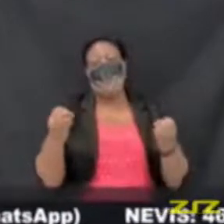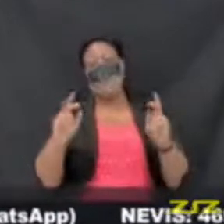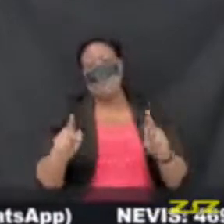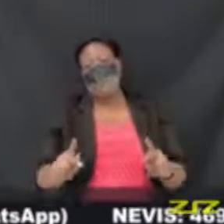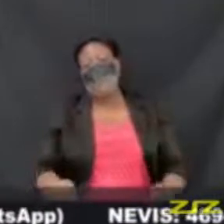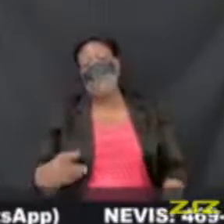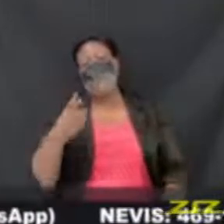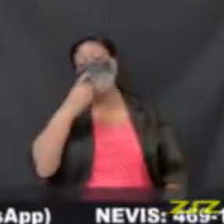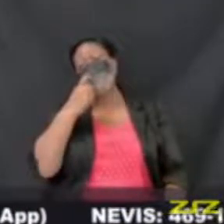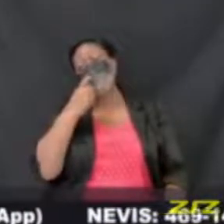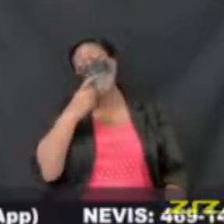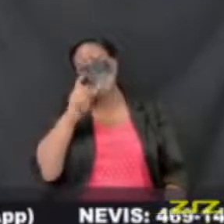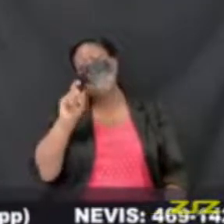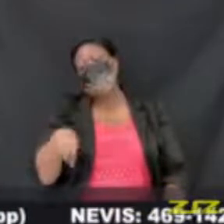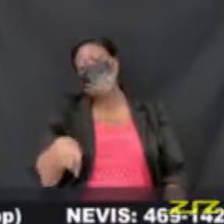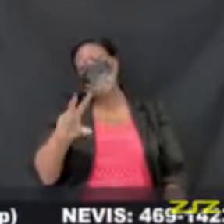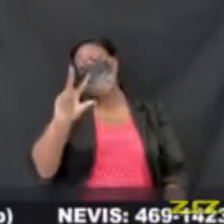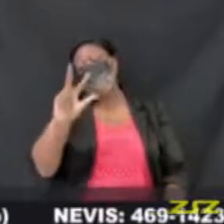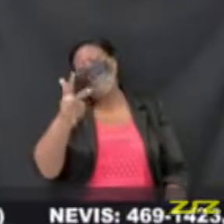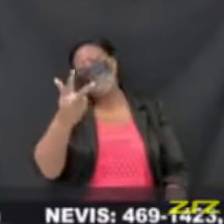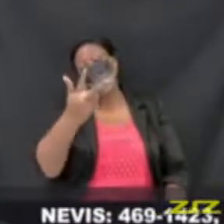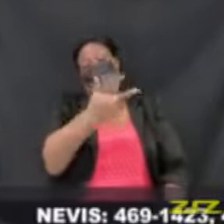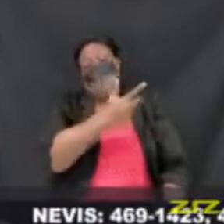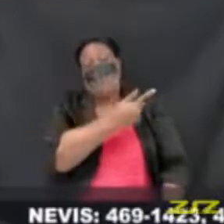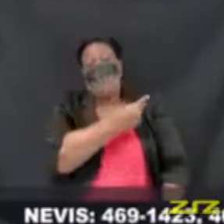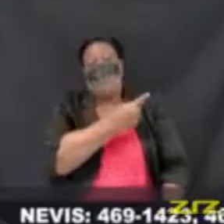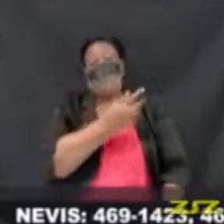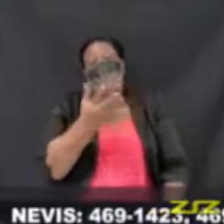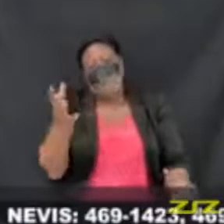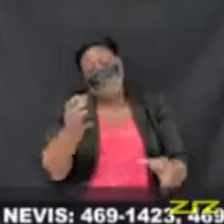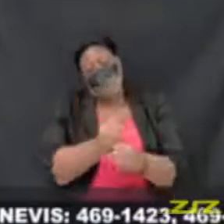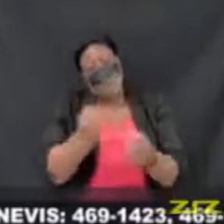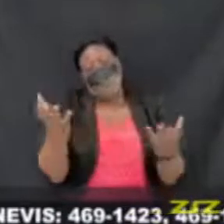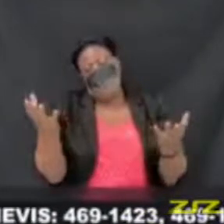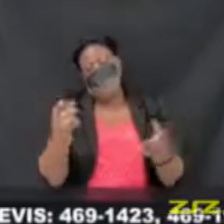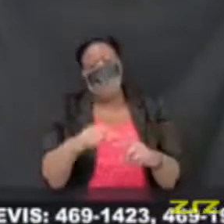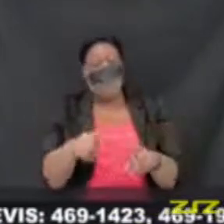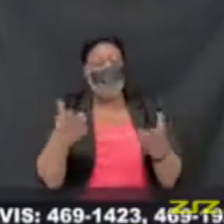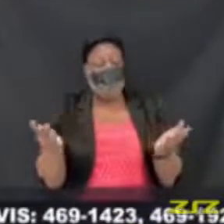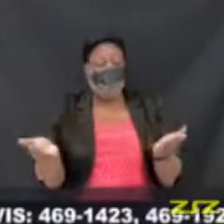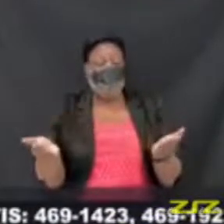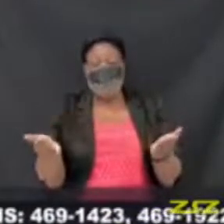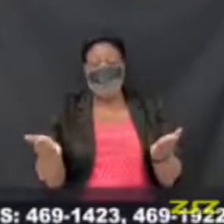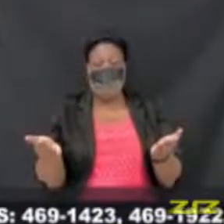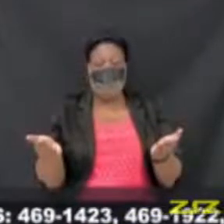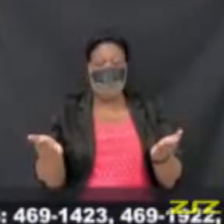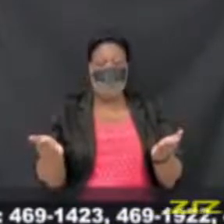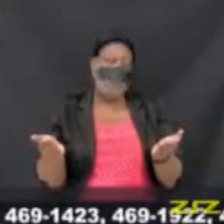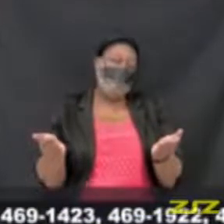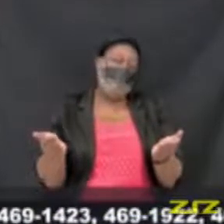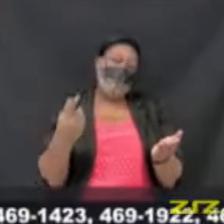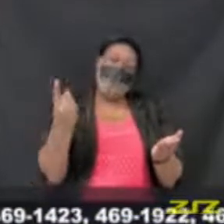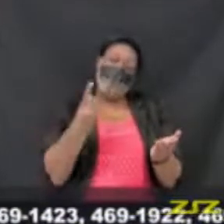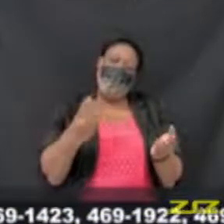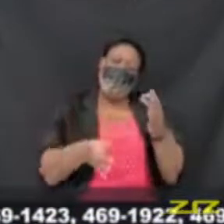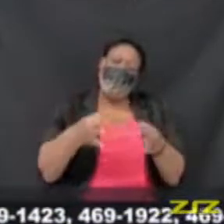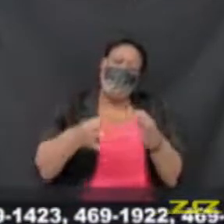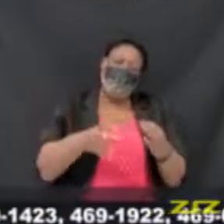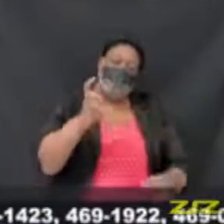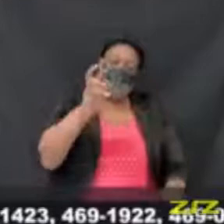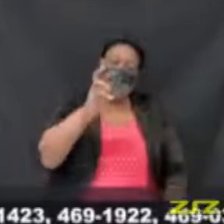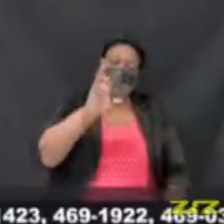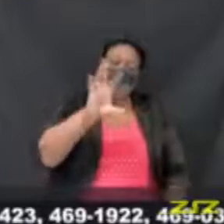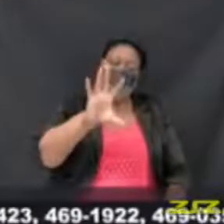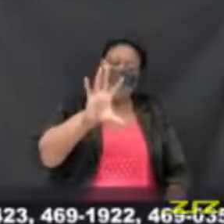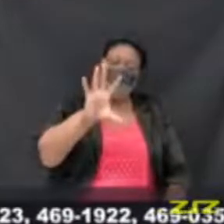in to get it. But here and in most other countries, the recommendation is if you're 65 and